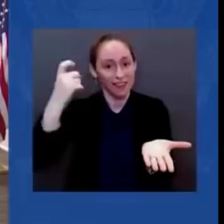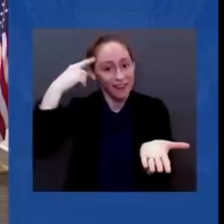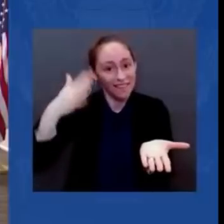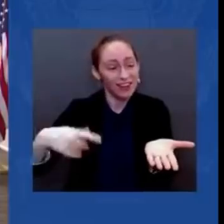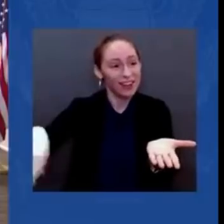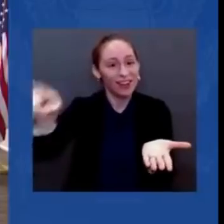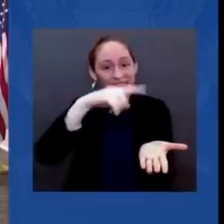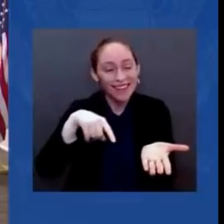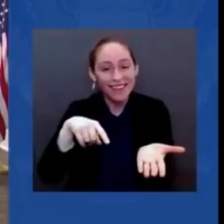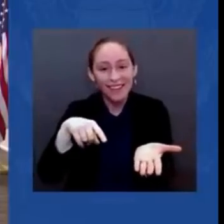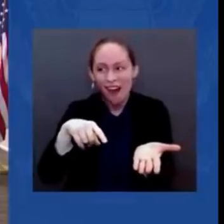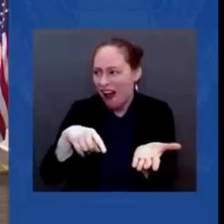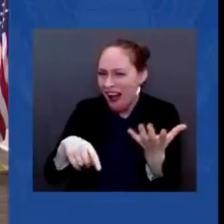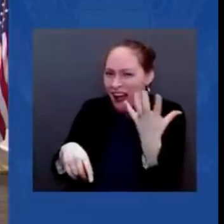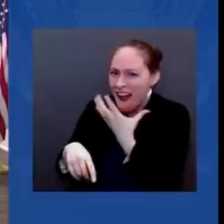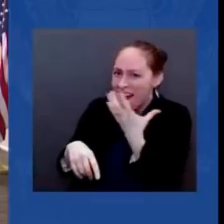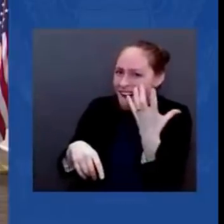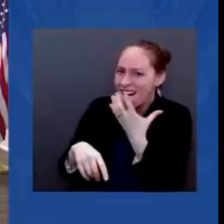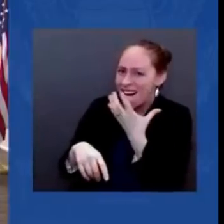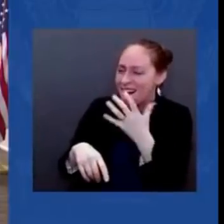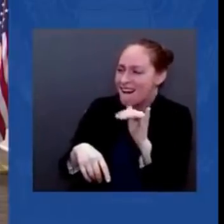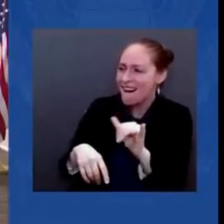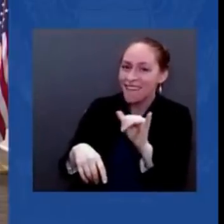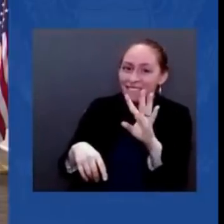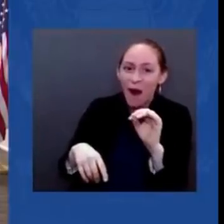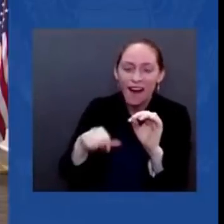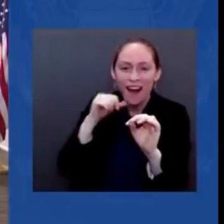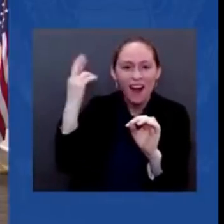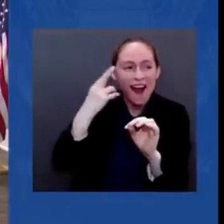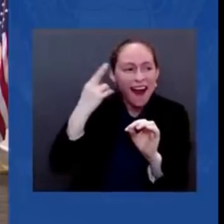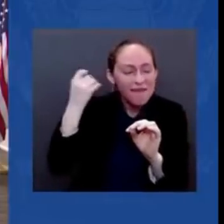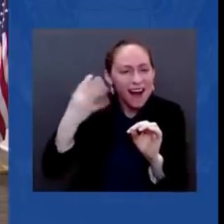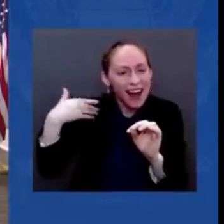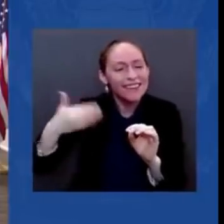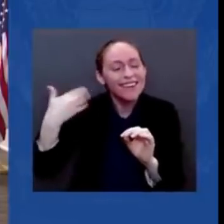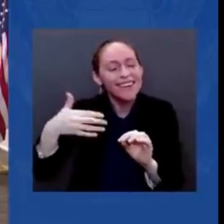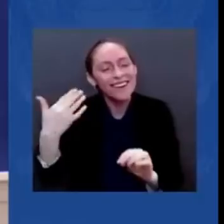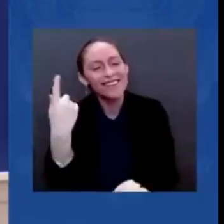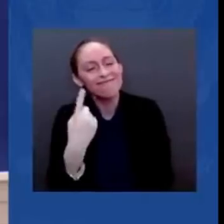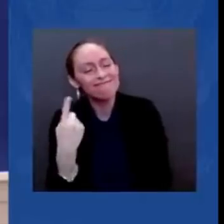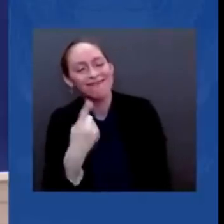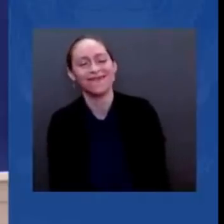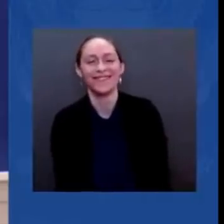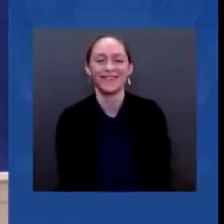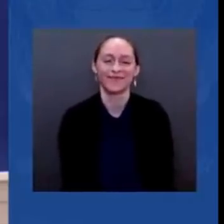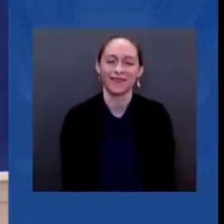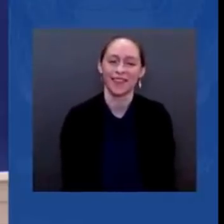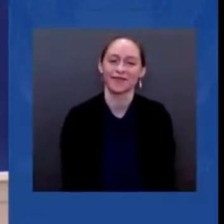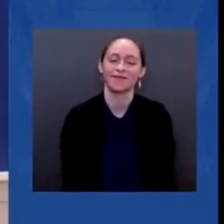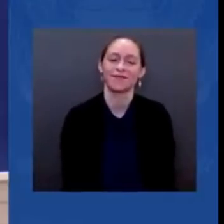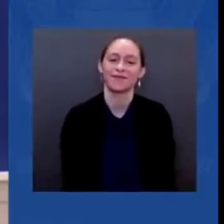Their leadership on the ground, they are on the front line, as you know, has been essential to the progress we've made so far. I'm going to turn to